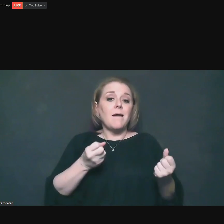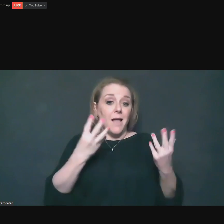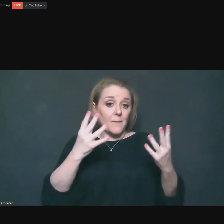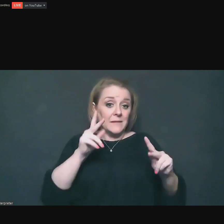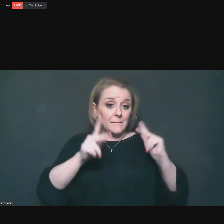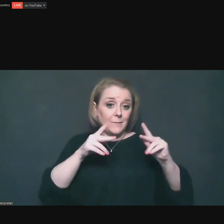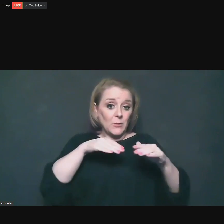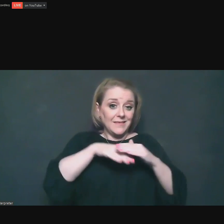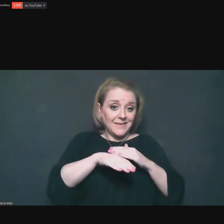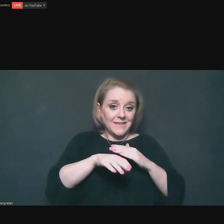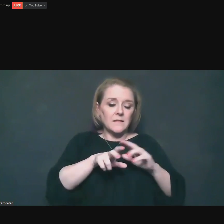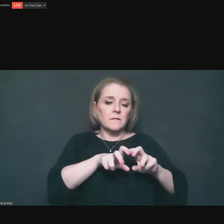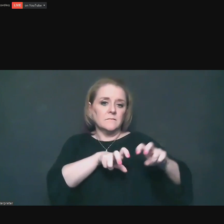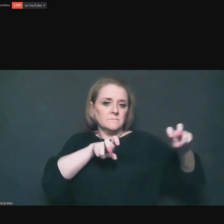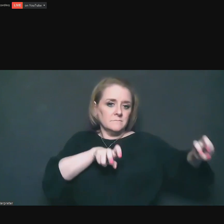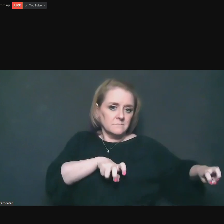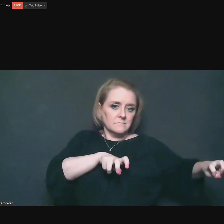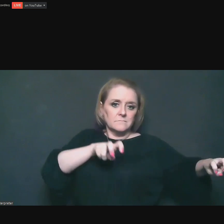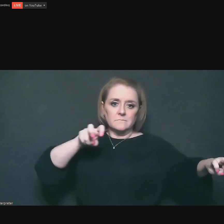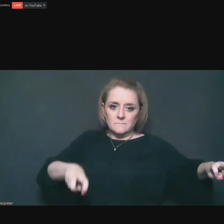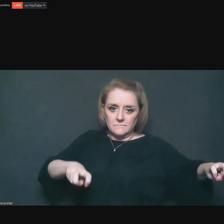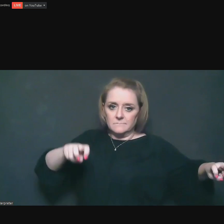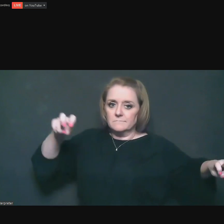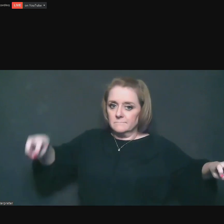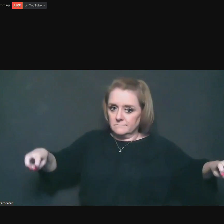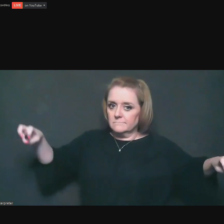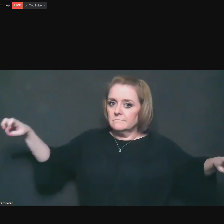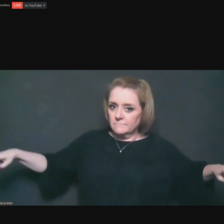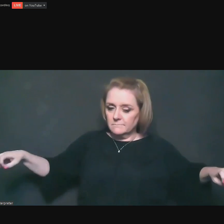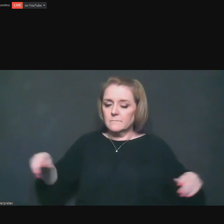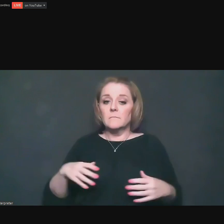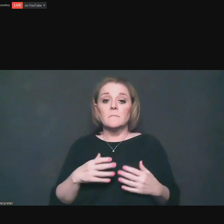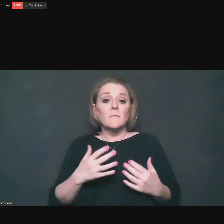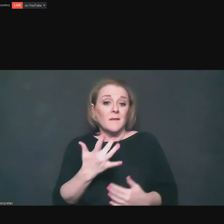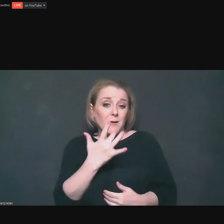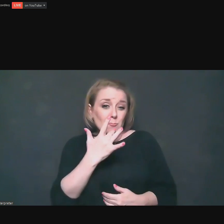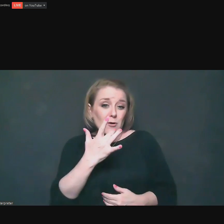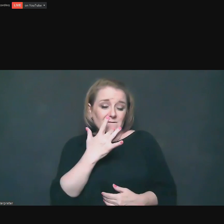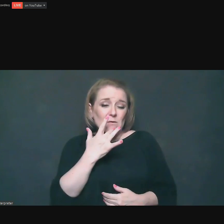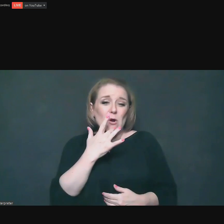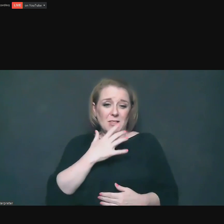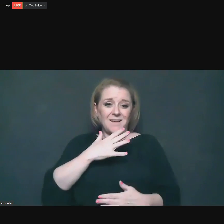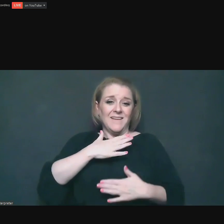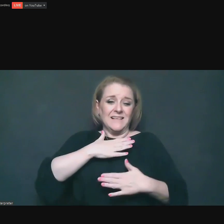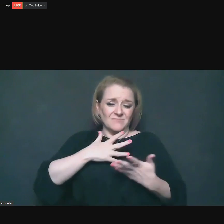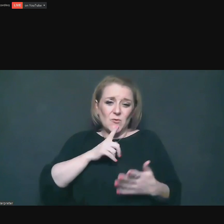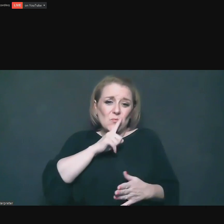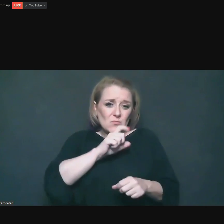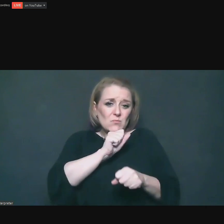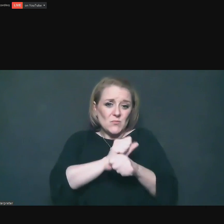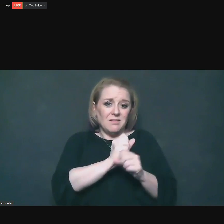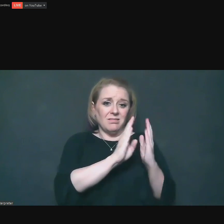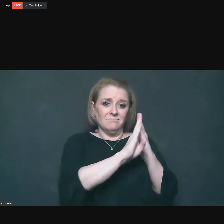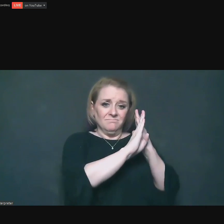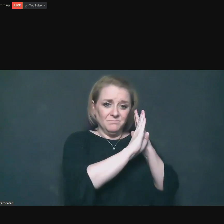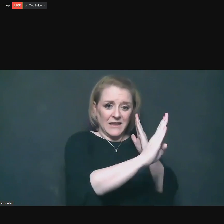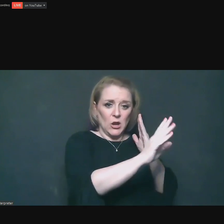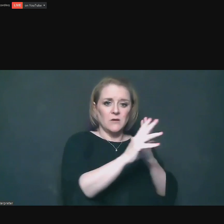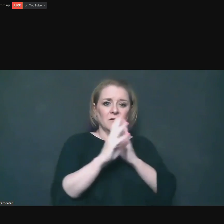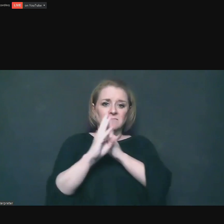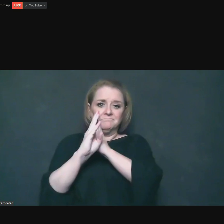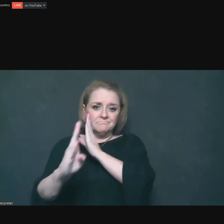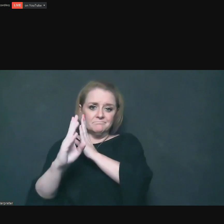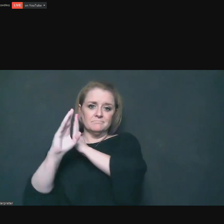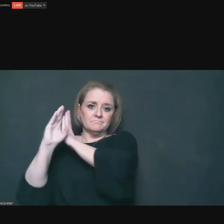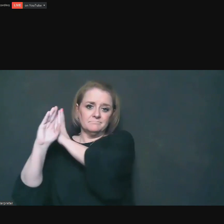guidelines. We've added the fact that a physical barrier like a cubicle or wall achieves this requirement. We're requiring these businesses